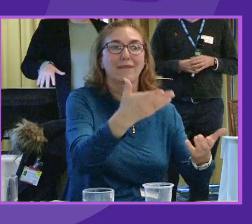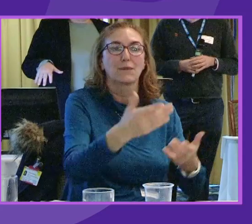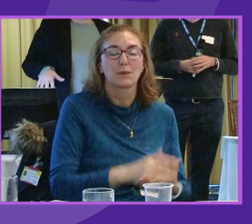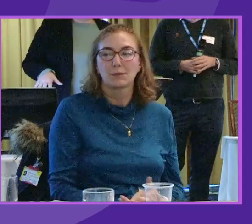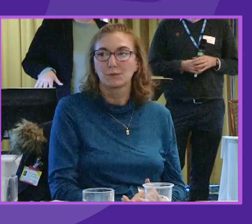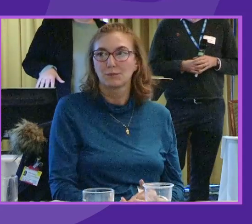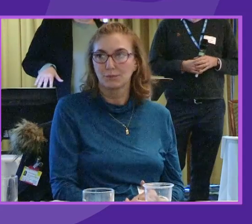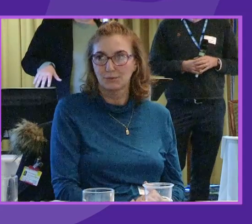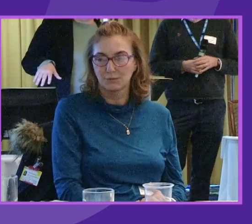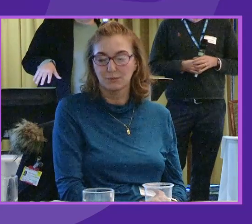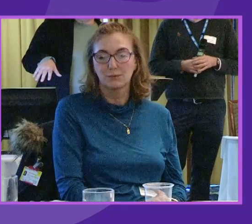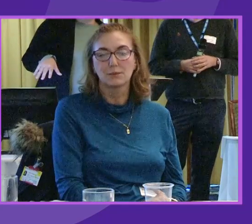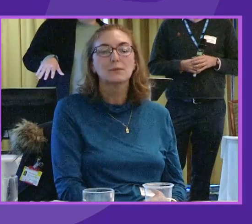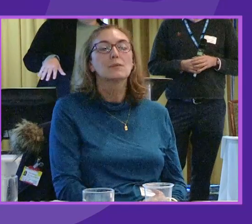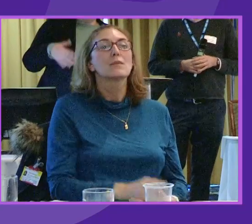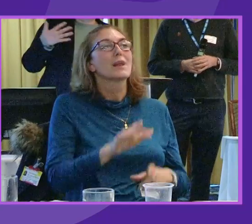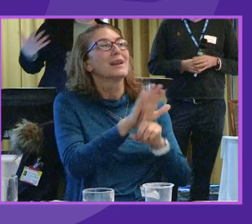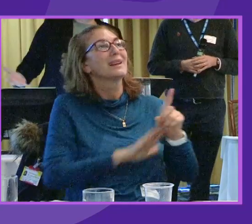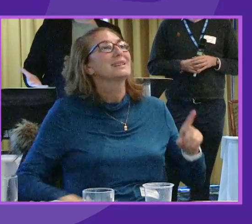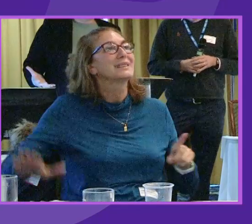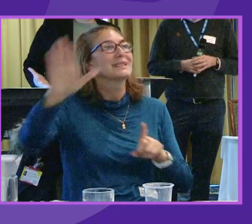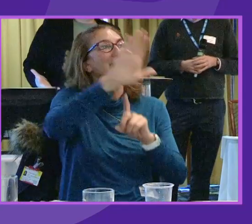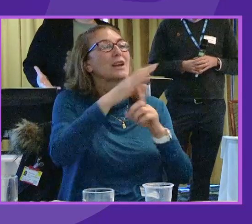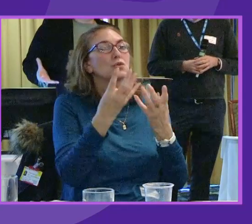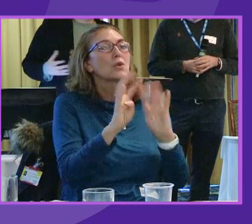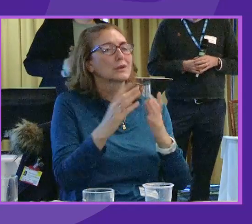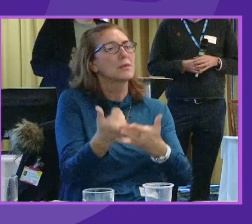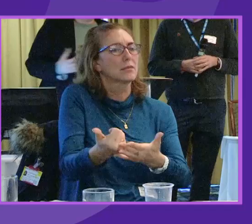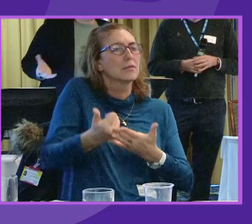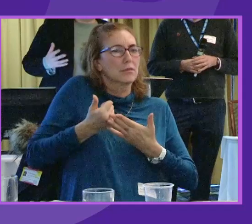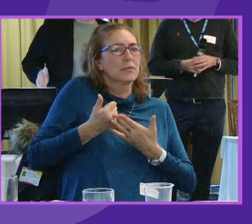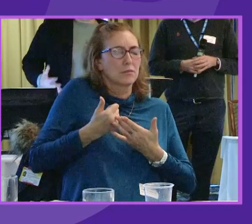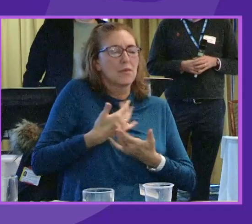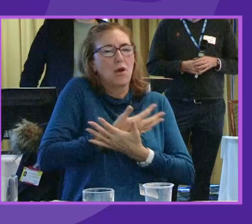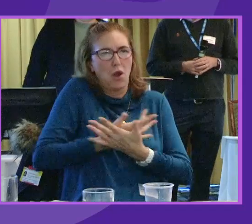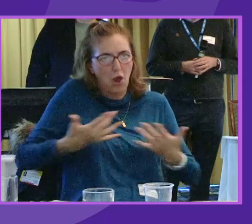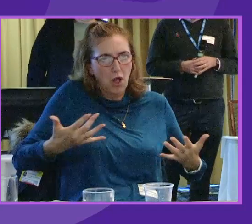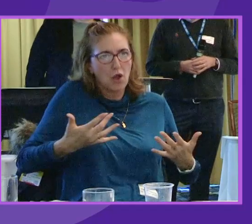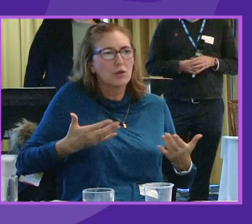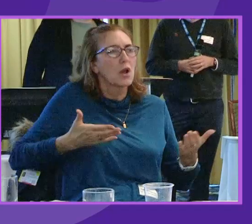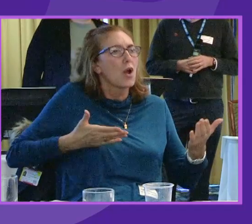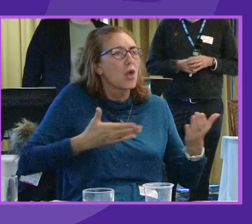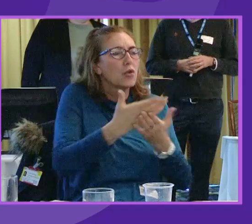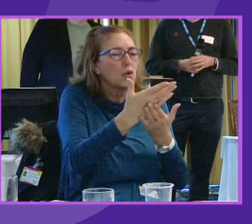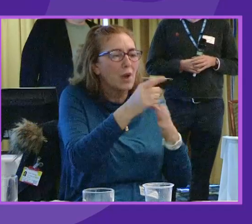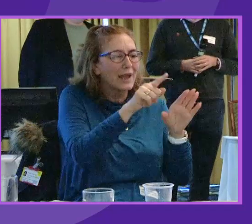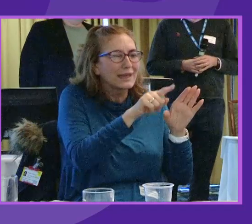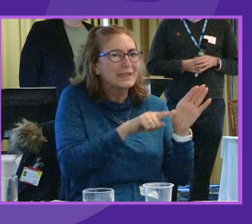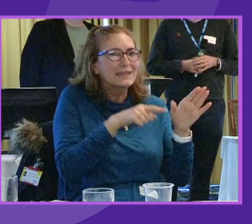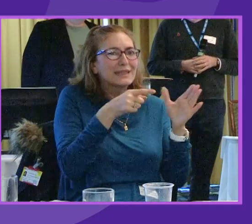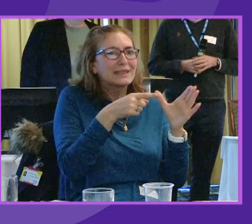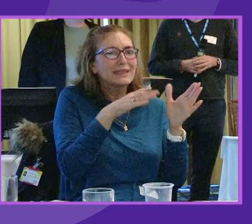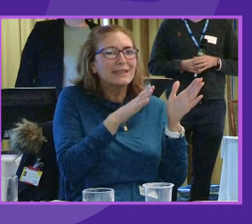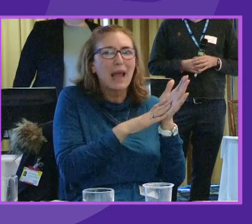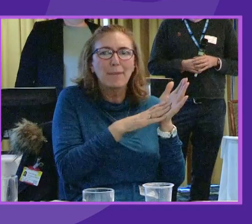to that. So we've got quite a lot of support from the national team, and they're doing all sorts of bits and pieces that's effectively delivered